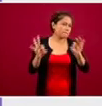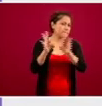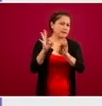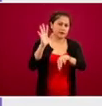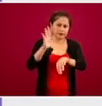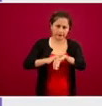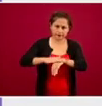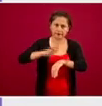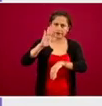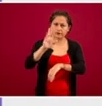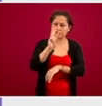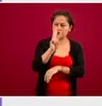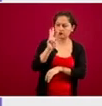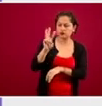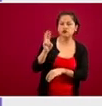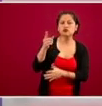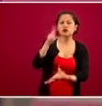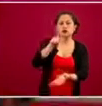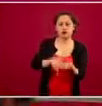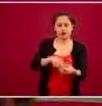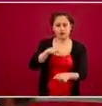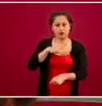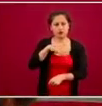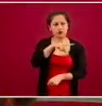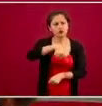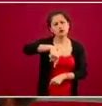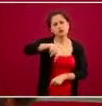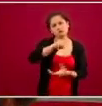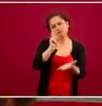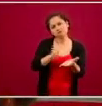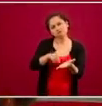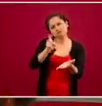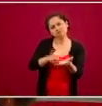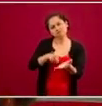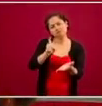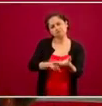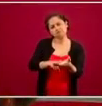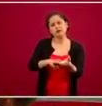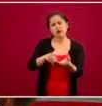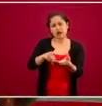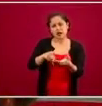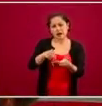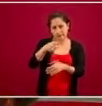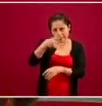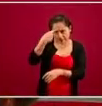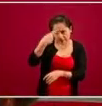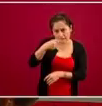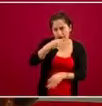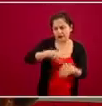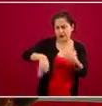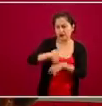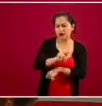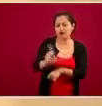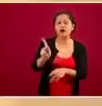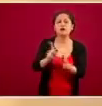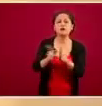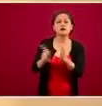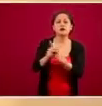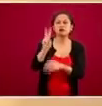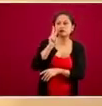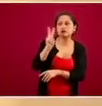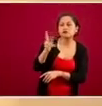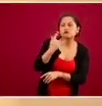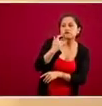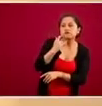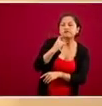and so on and so forth. I think these are some important relevant information regarding the page. The page